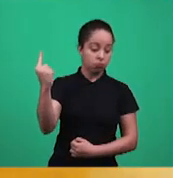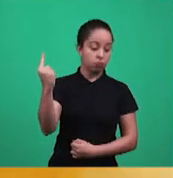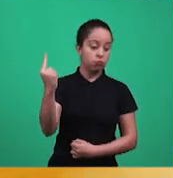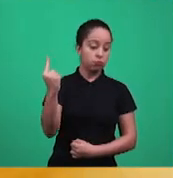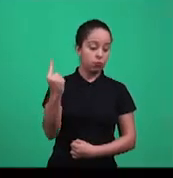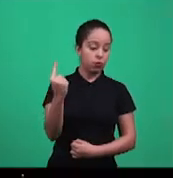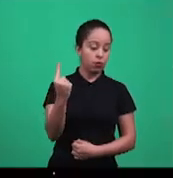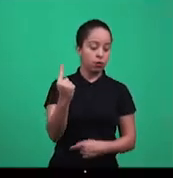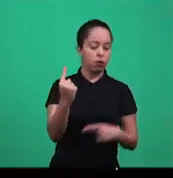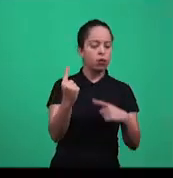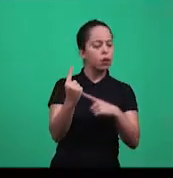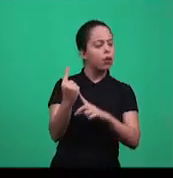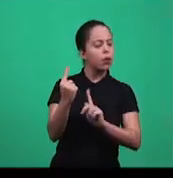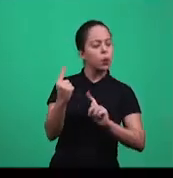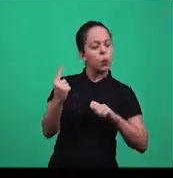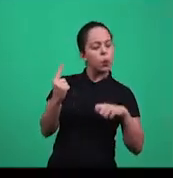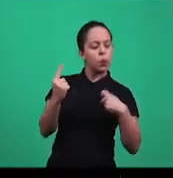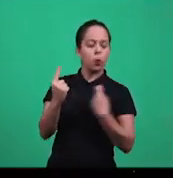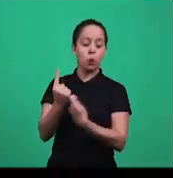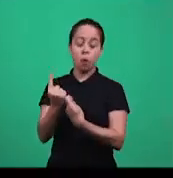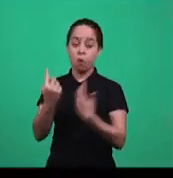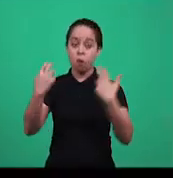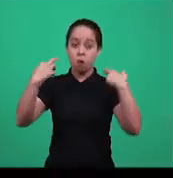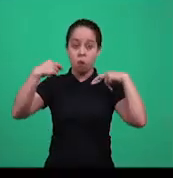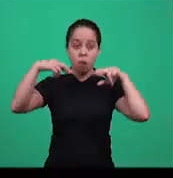Jesus shall return.